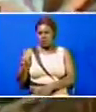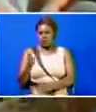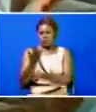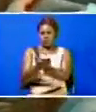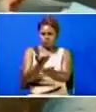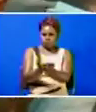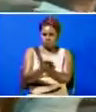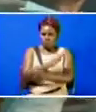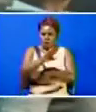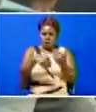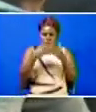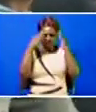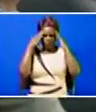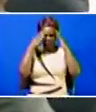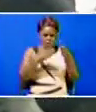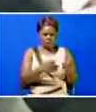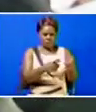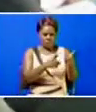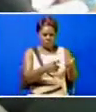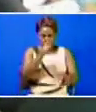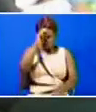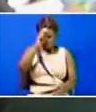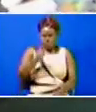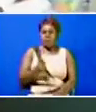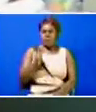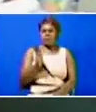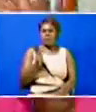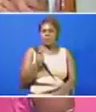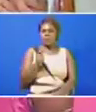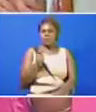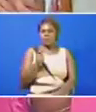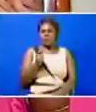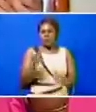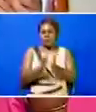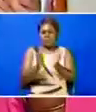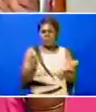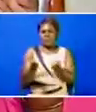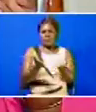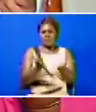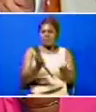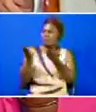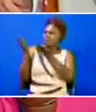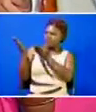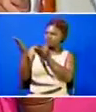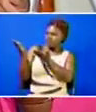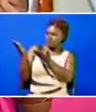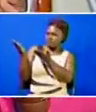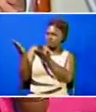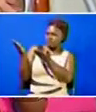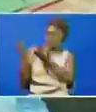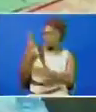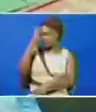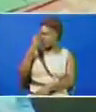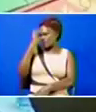views. All eyes were to the accused and the Chief Magistrate, Douglas Ogoti. Public Service PS Lilian Omolo, who was among